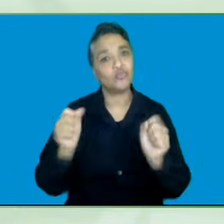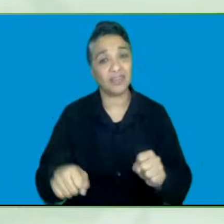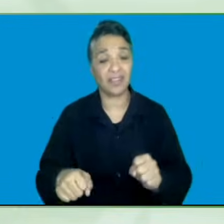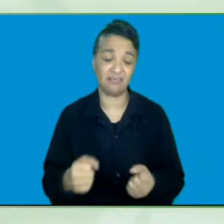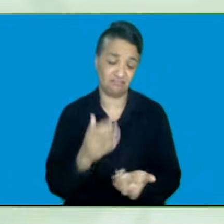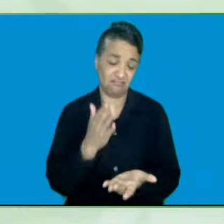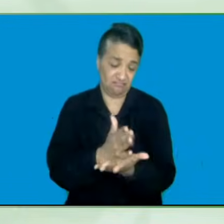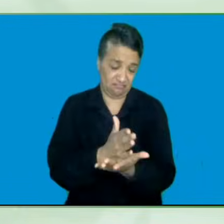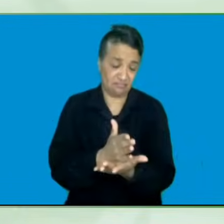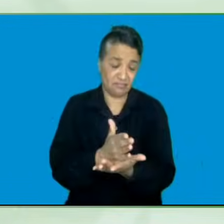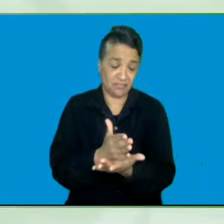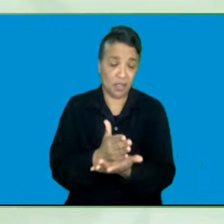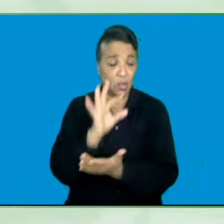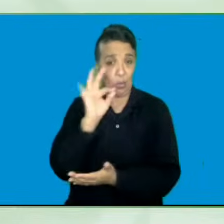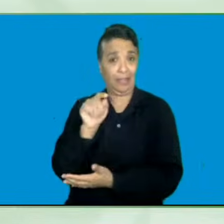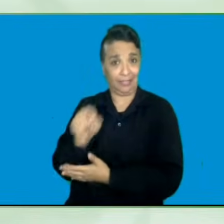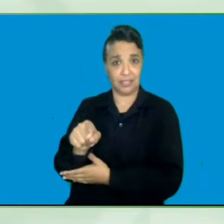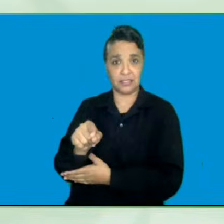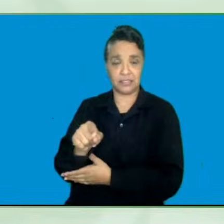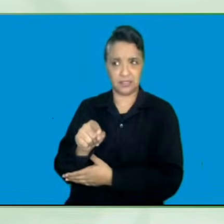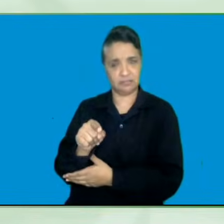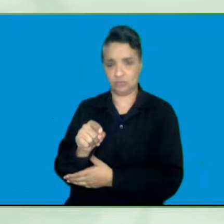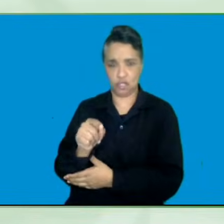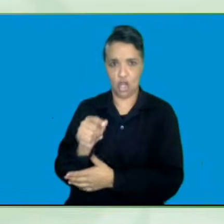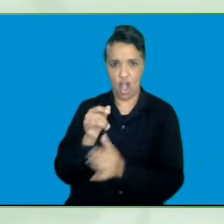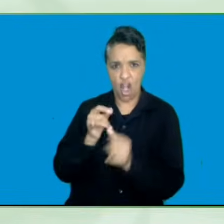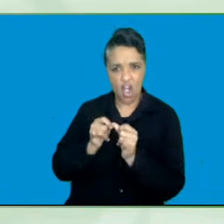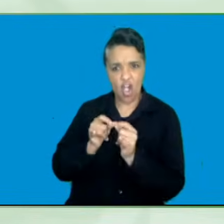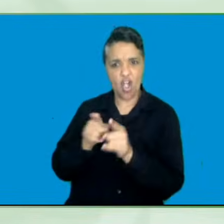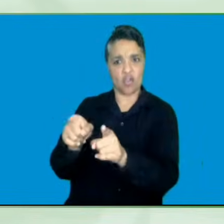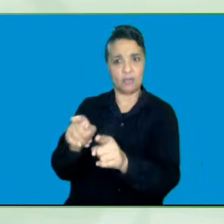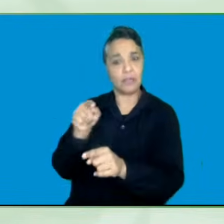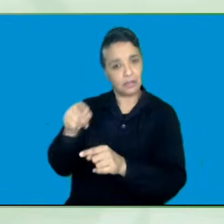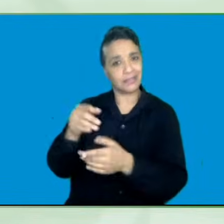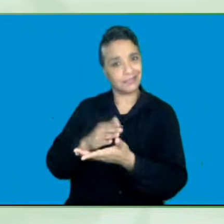that's a very clear harm that could result from